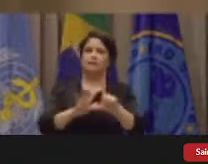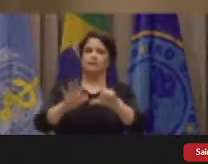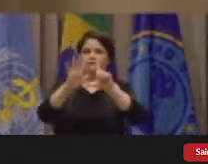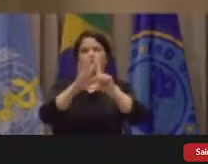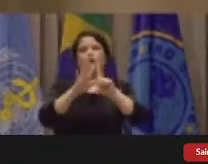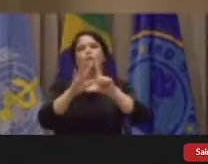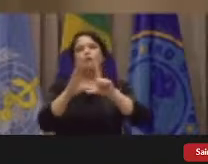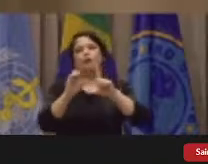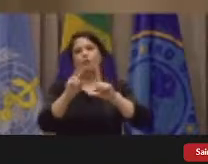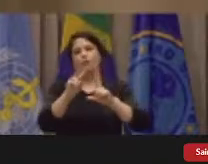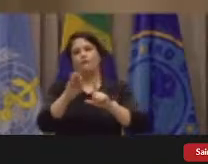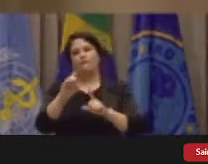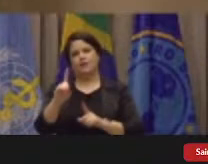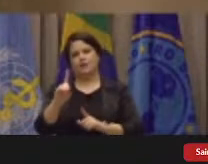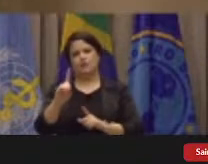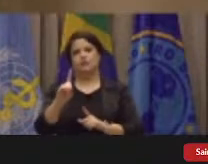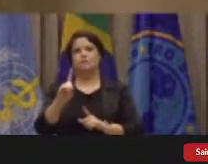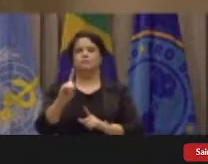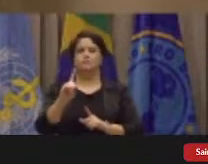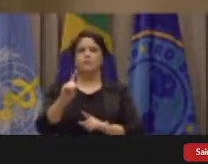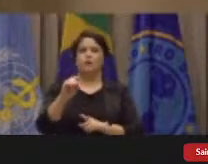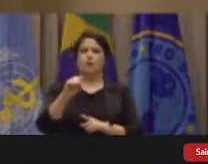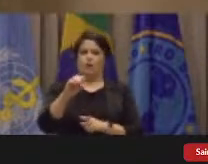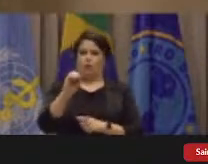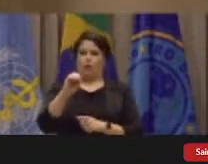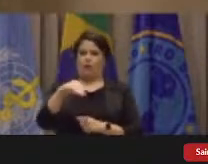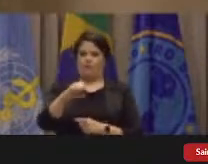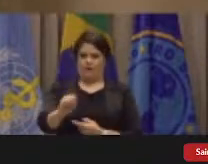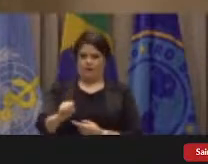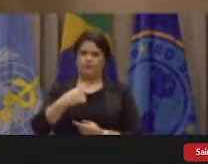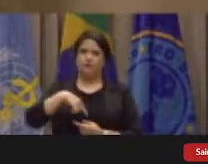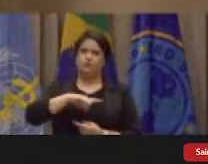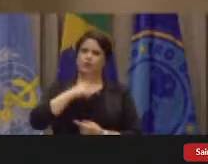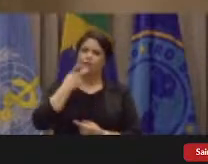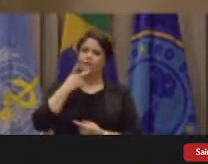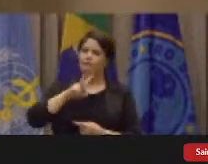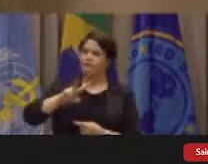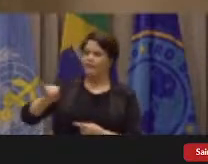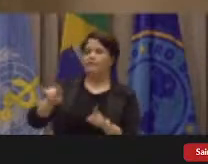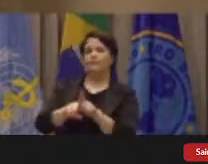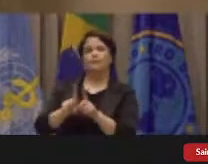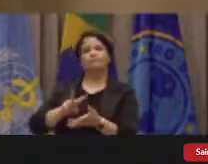clinic issues with COVID. We have